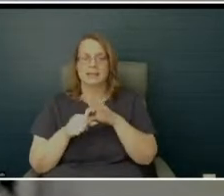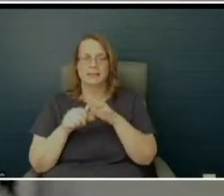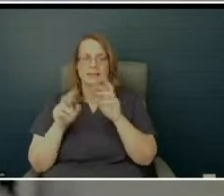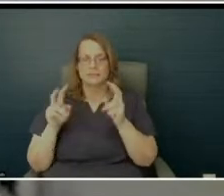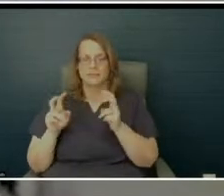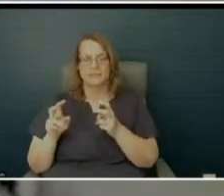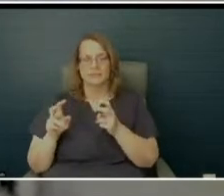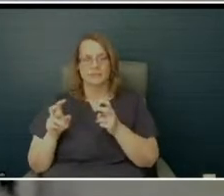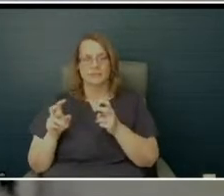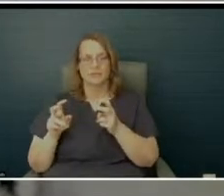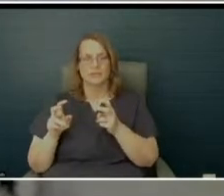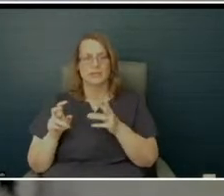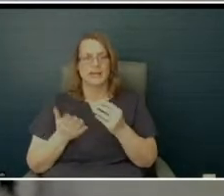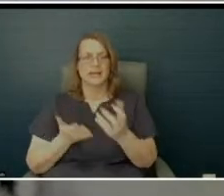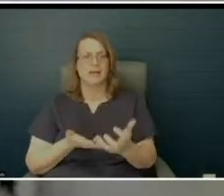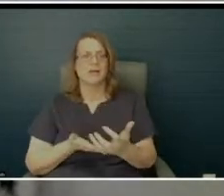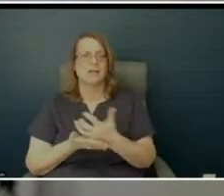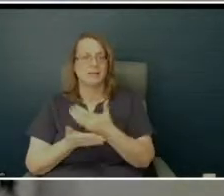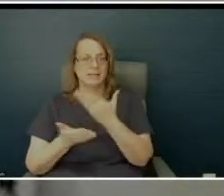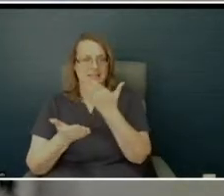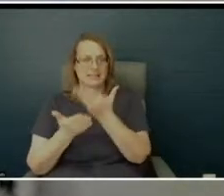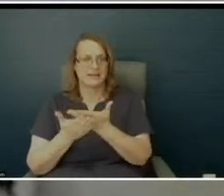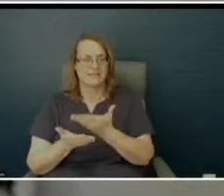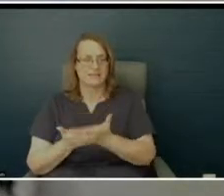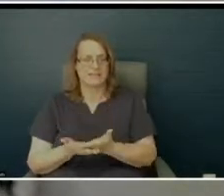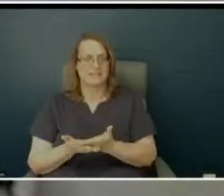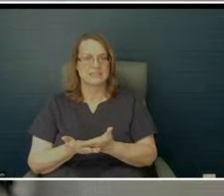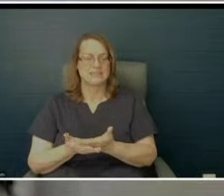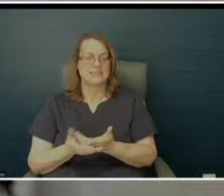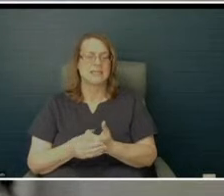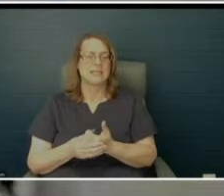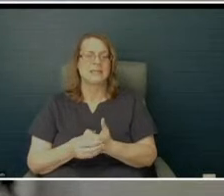and to collect evidence, and